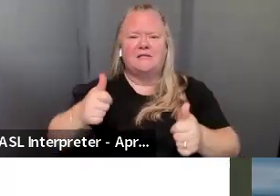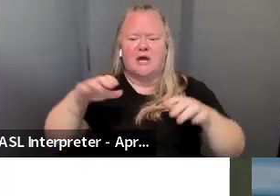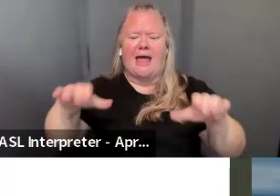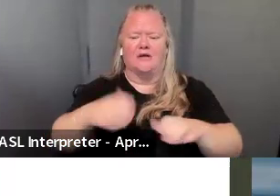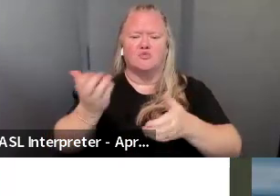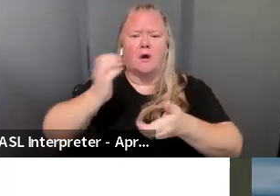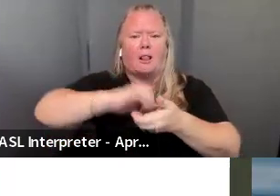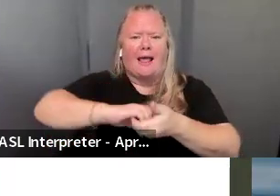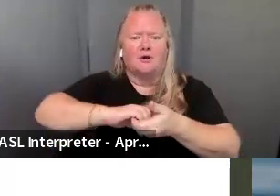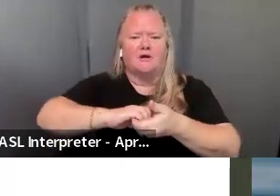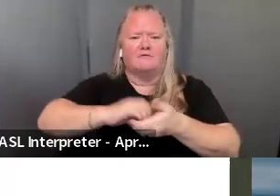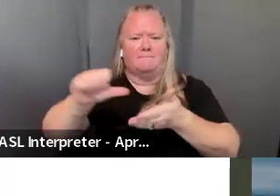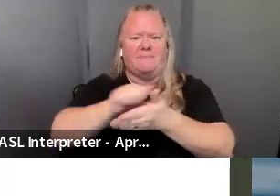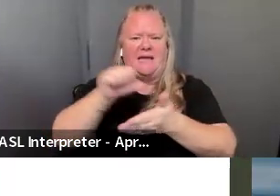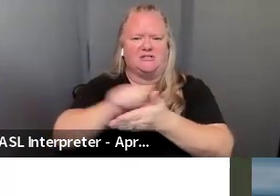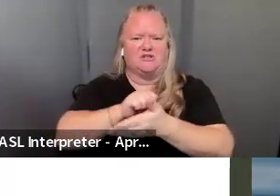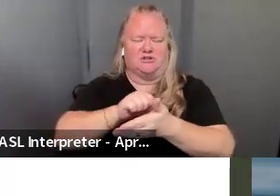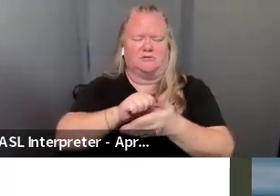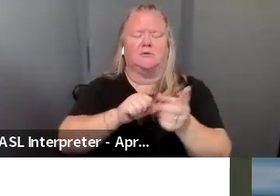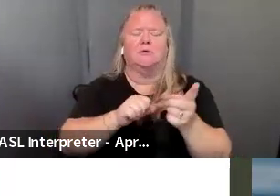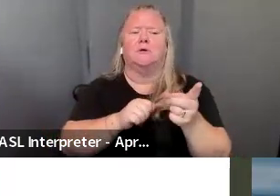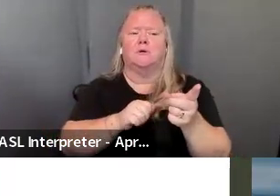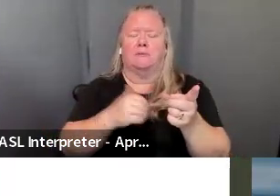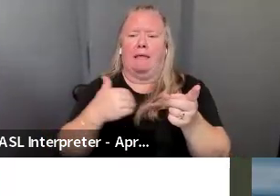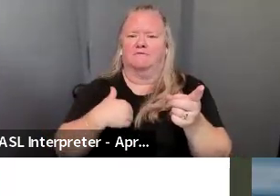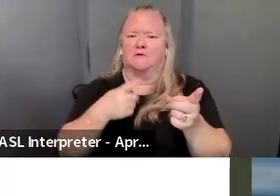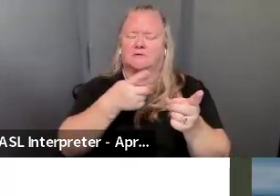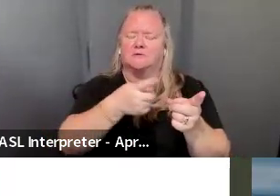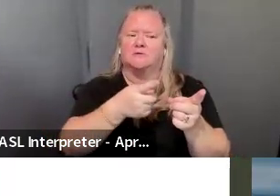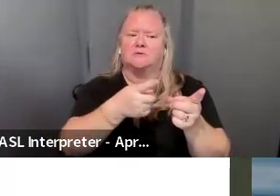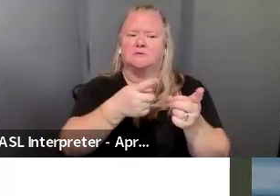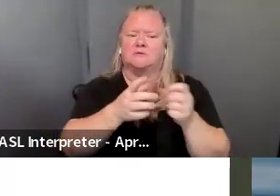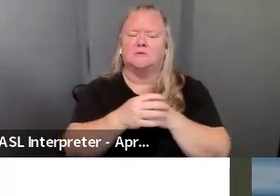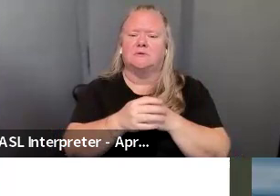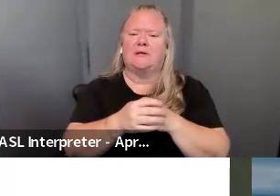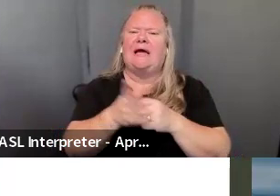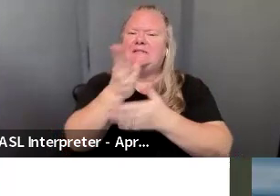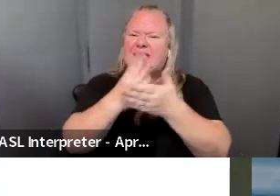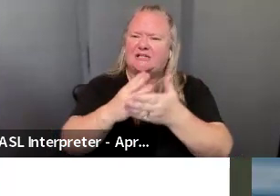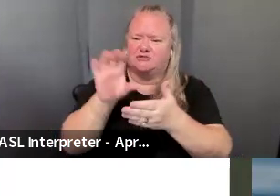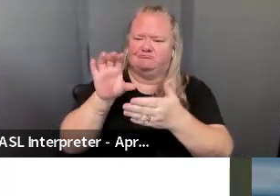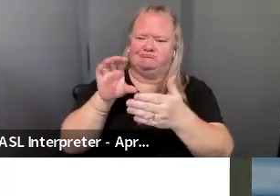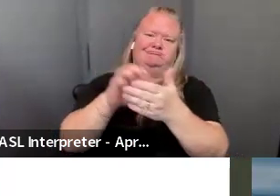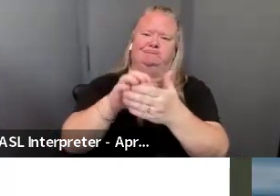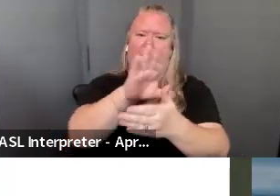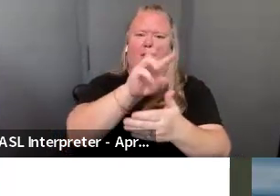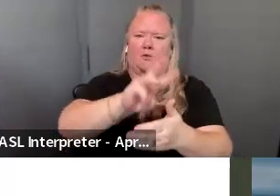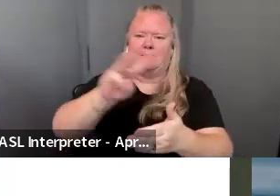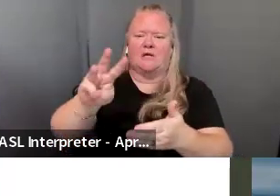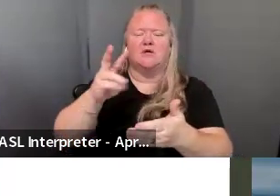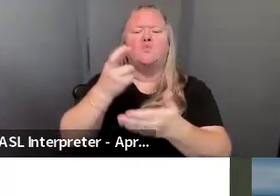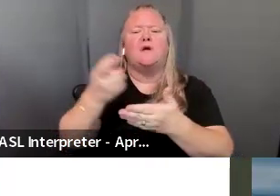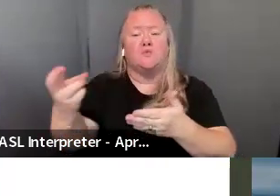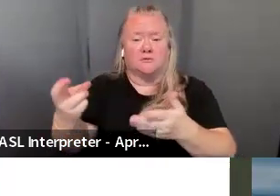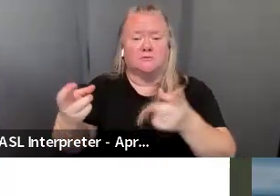Collaborative page, and they have a section on there that is